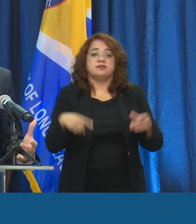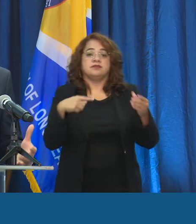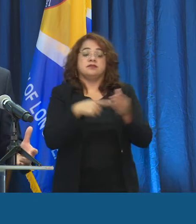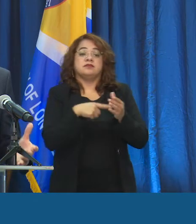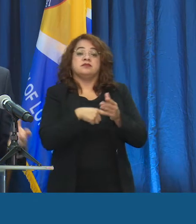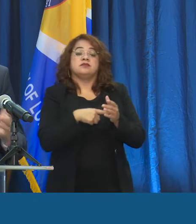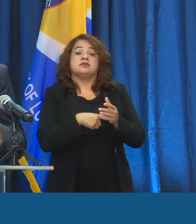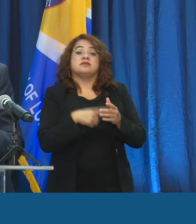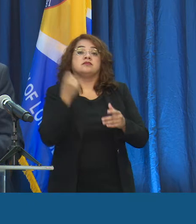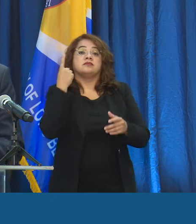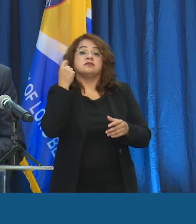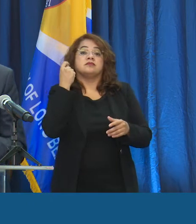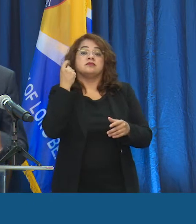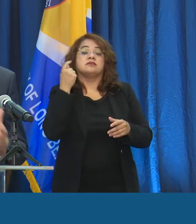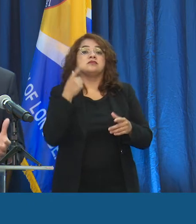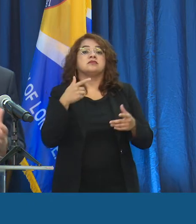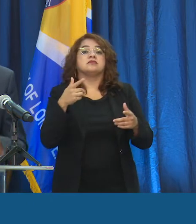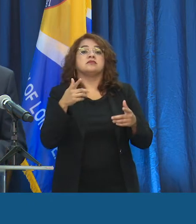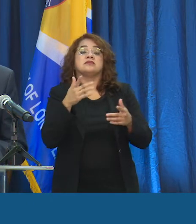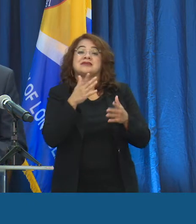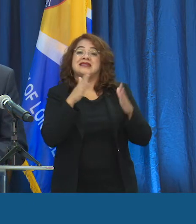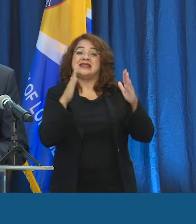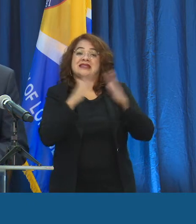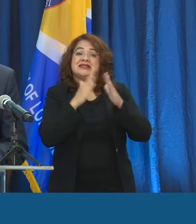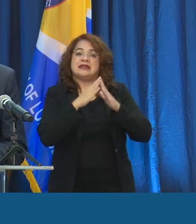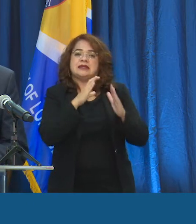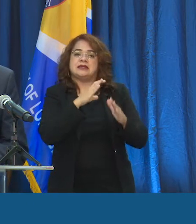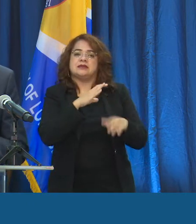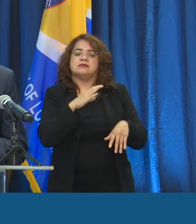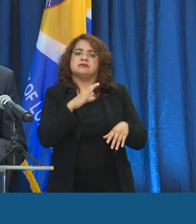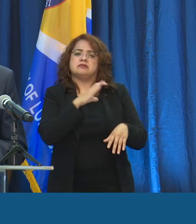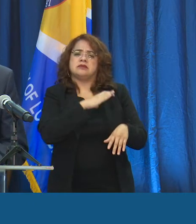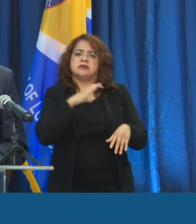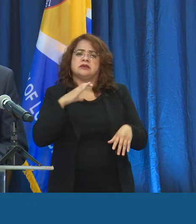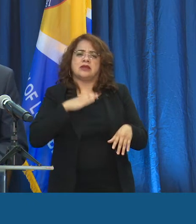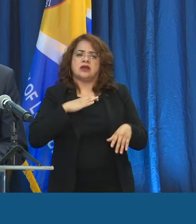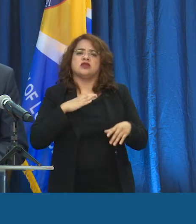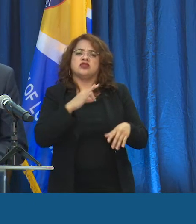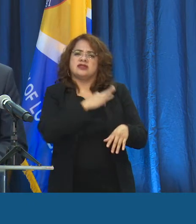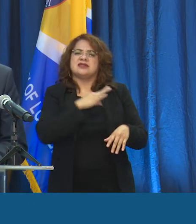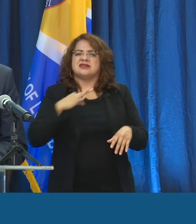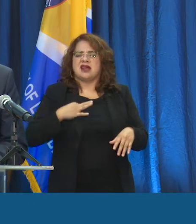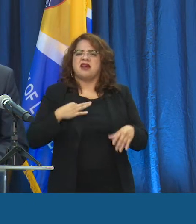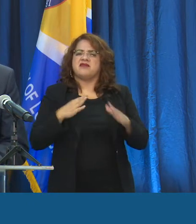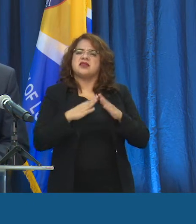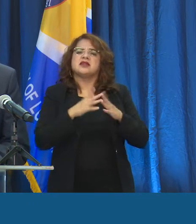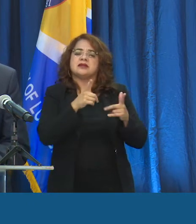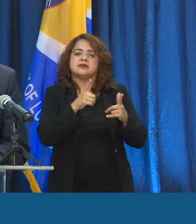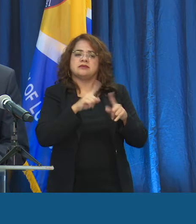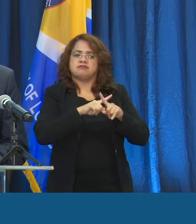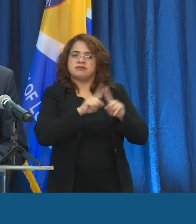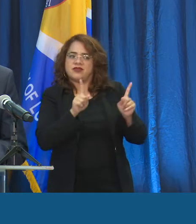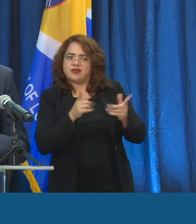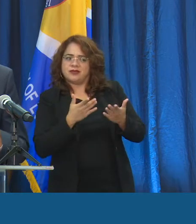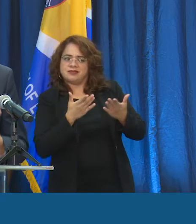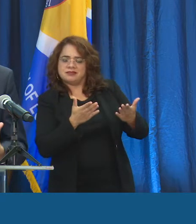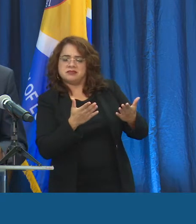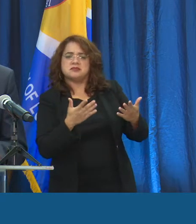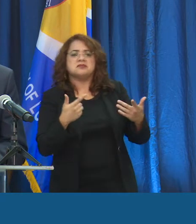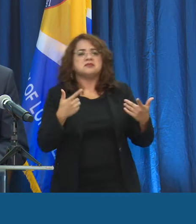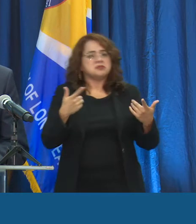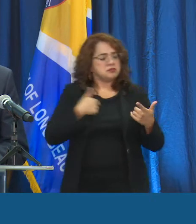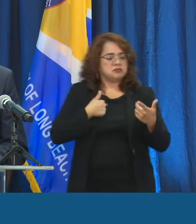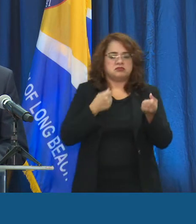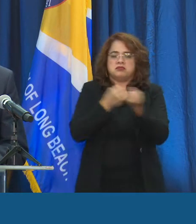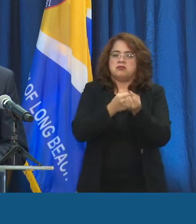that he had mentioned going a little bit different than city staff. That's exactly how this process should work. So I'm supportive of those. That's